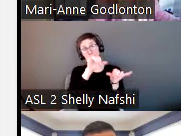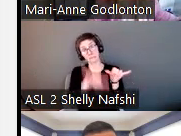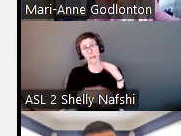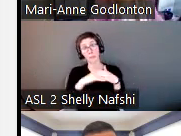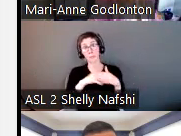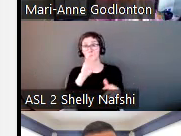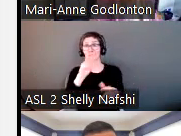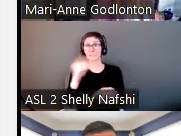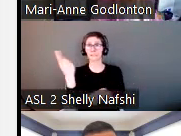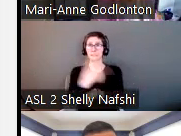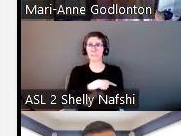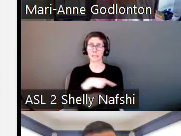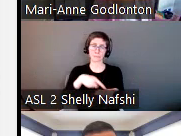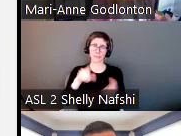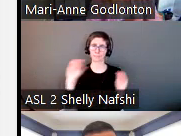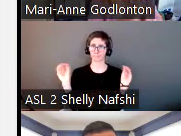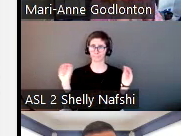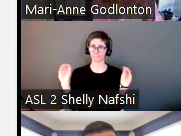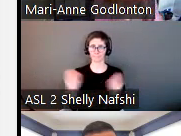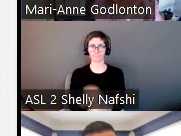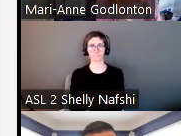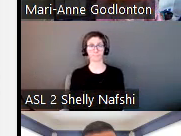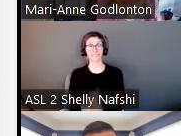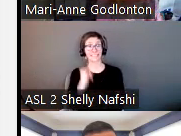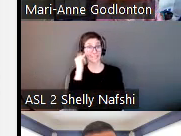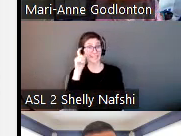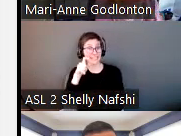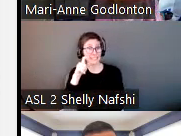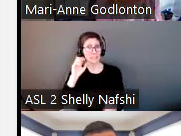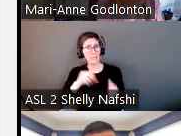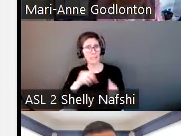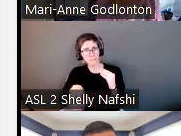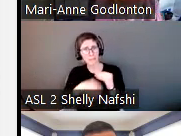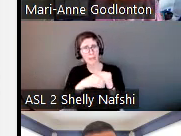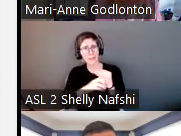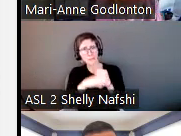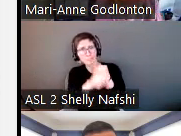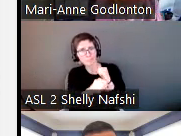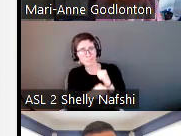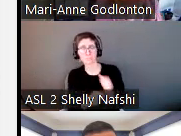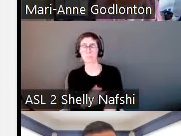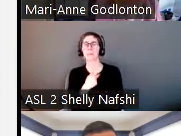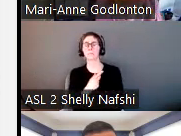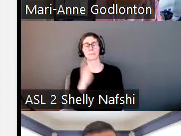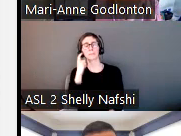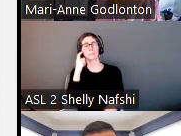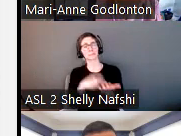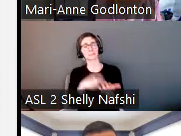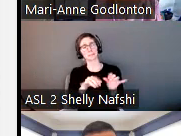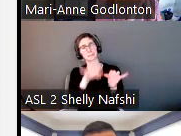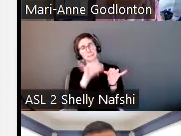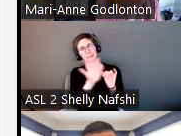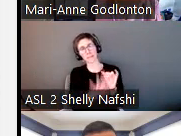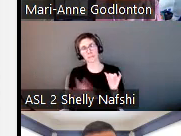do offer a bit of a longer accommodation if needed. Right now, we're seeing about an average stay of 70